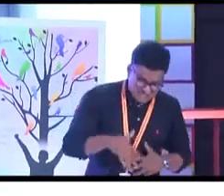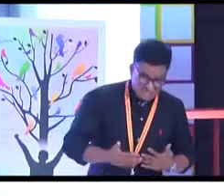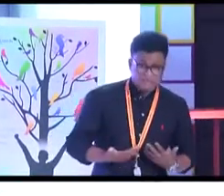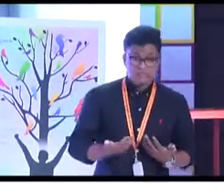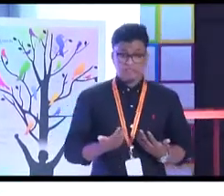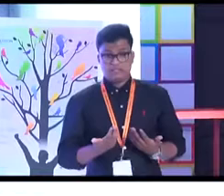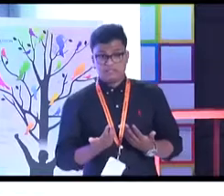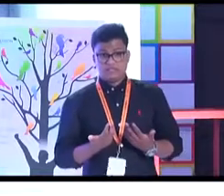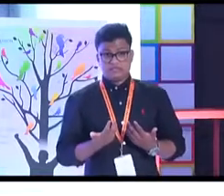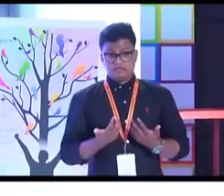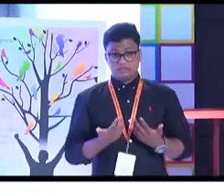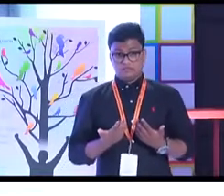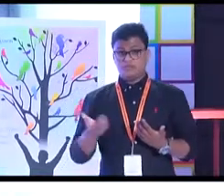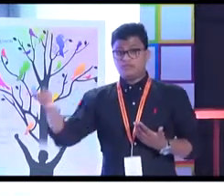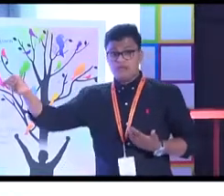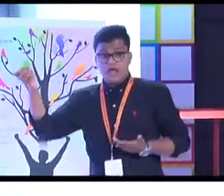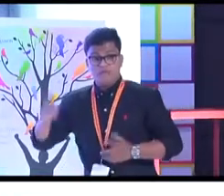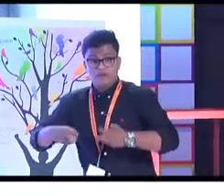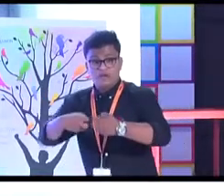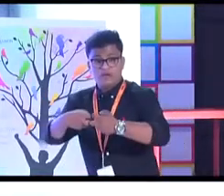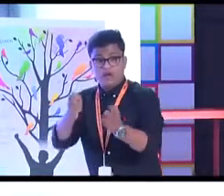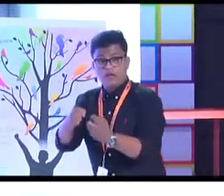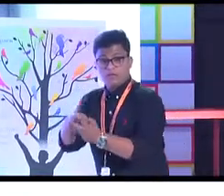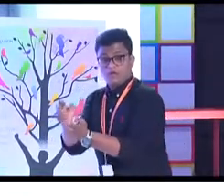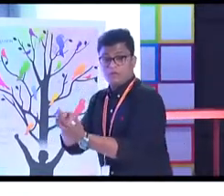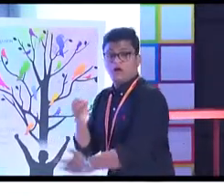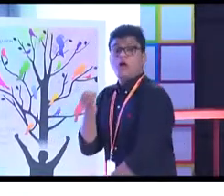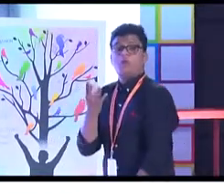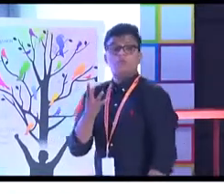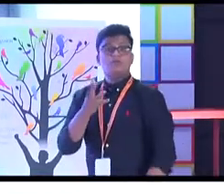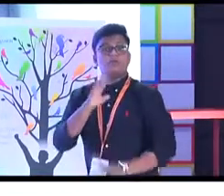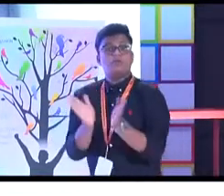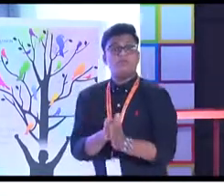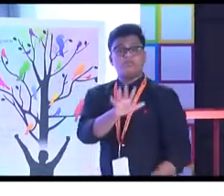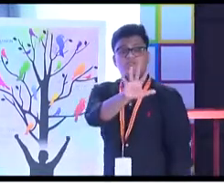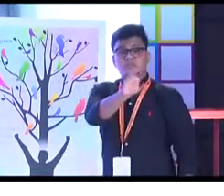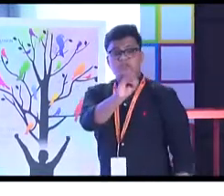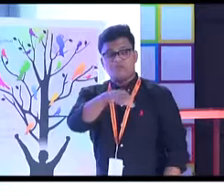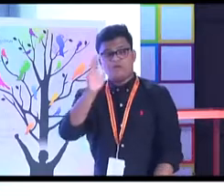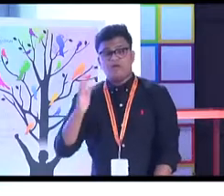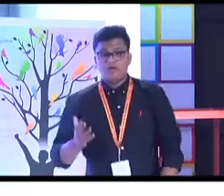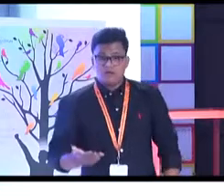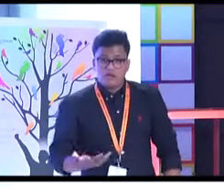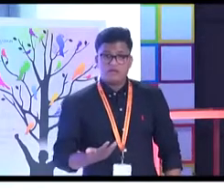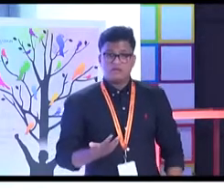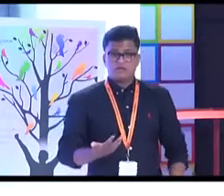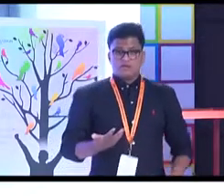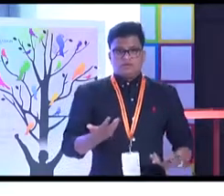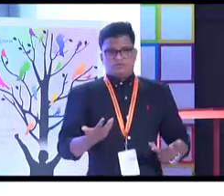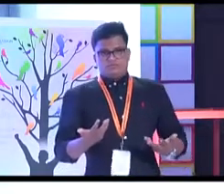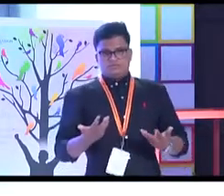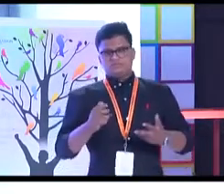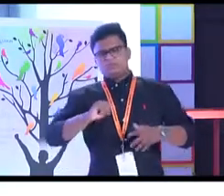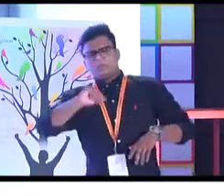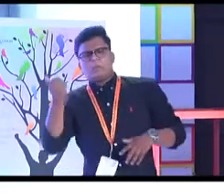now more than 50 fractures happened to my body. So I thought to do something else other than dancing so